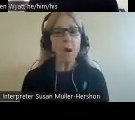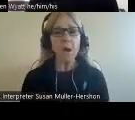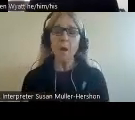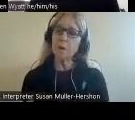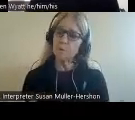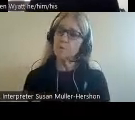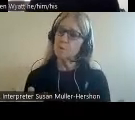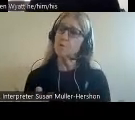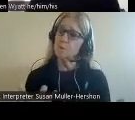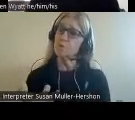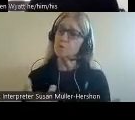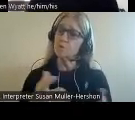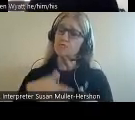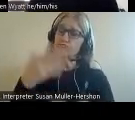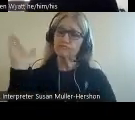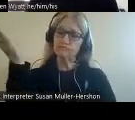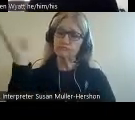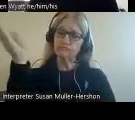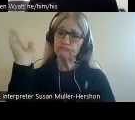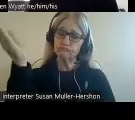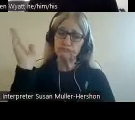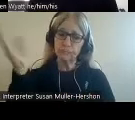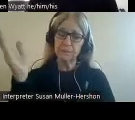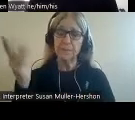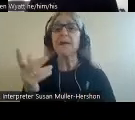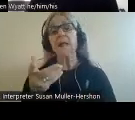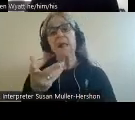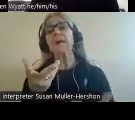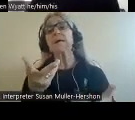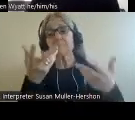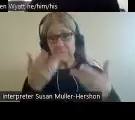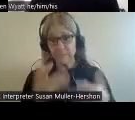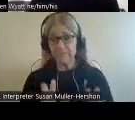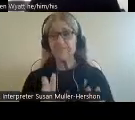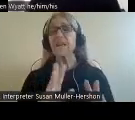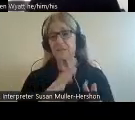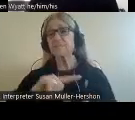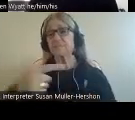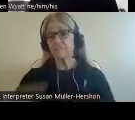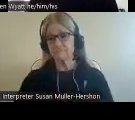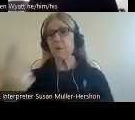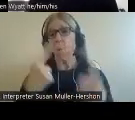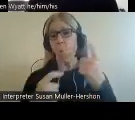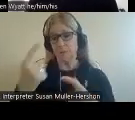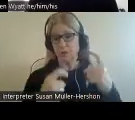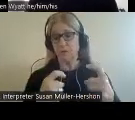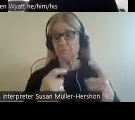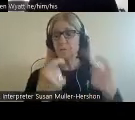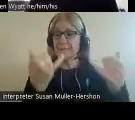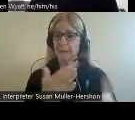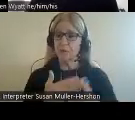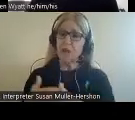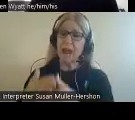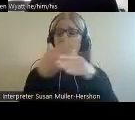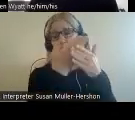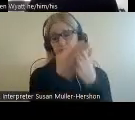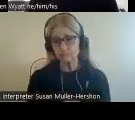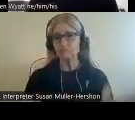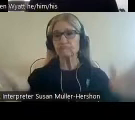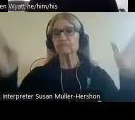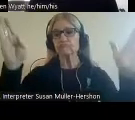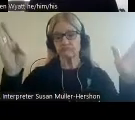the rest of our time, hopefully some time for some questions as well, to share with you just an overview of